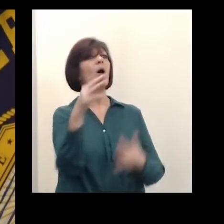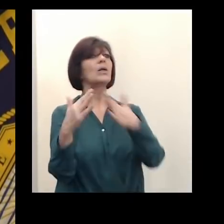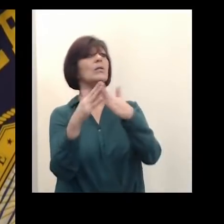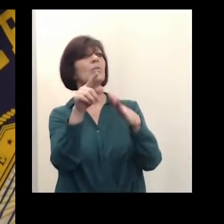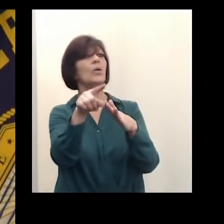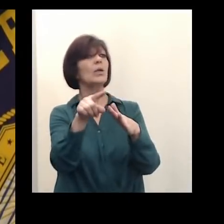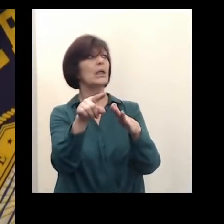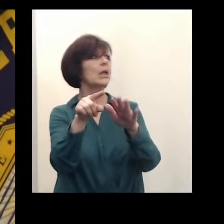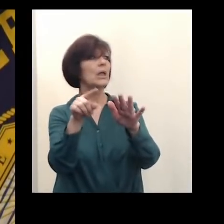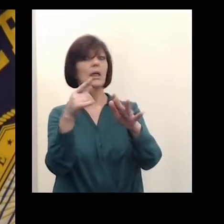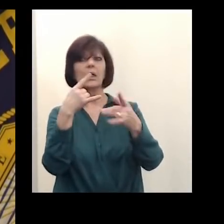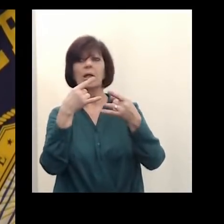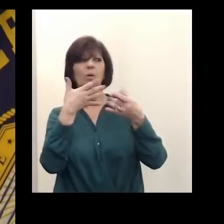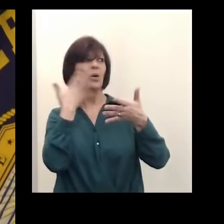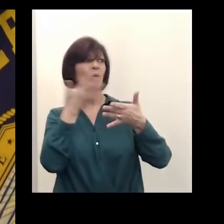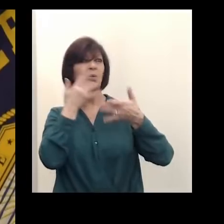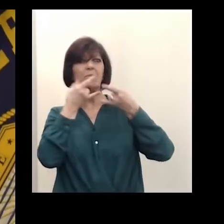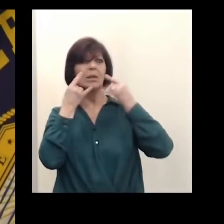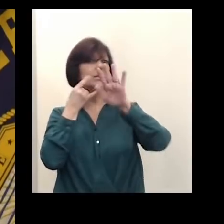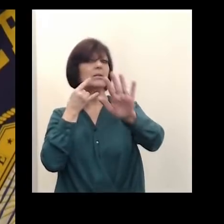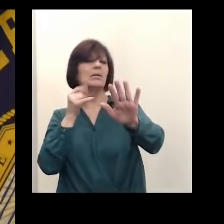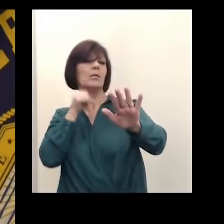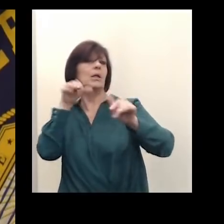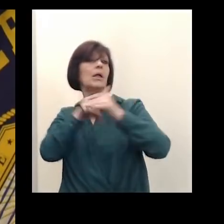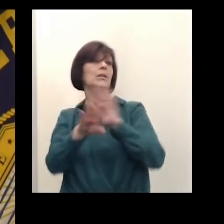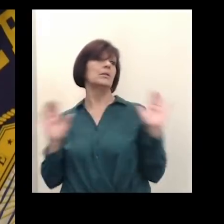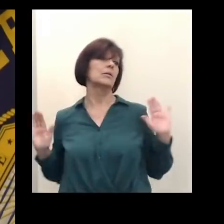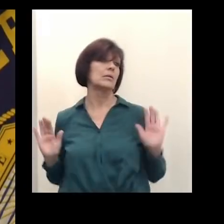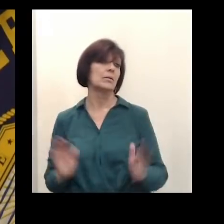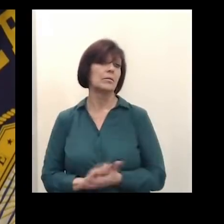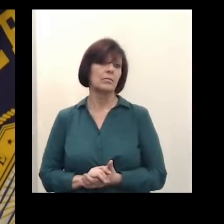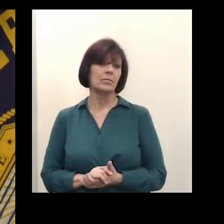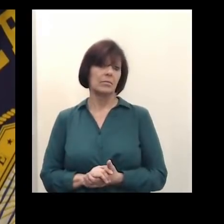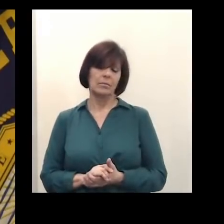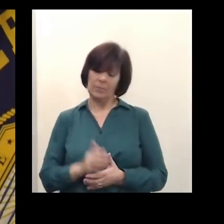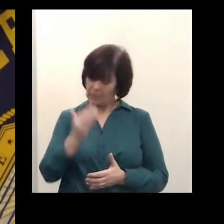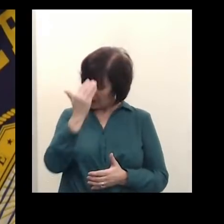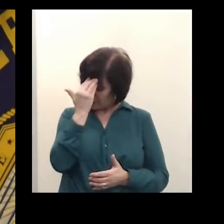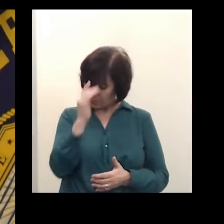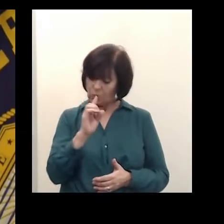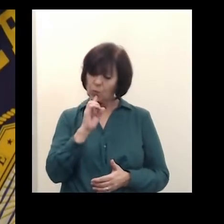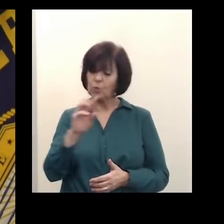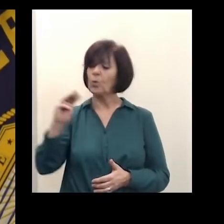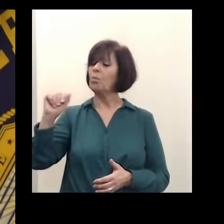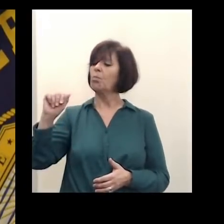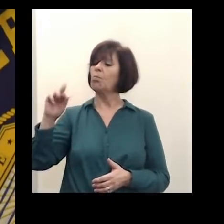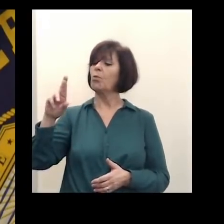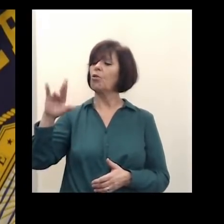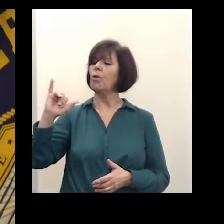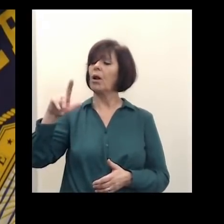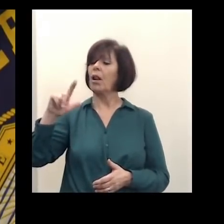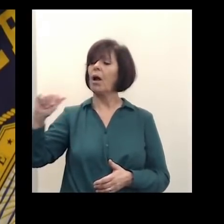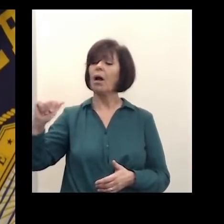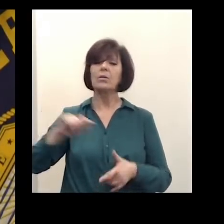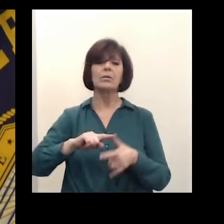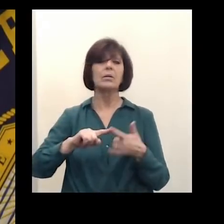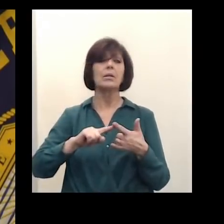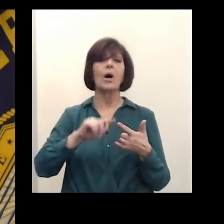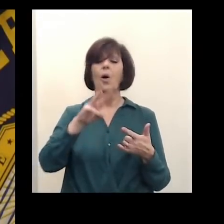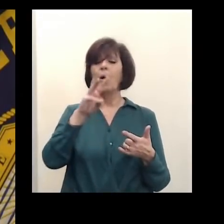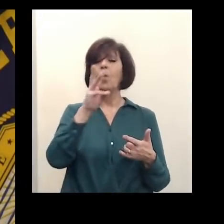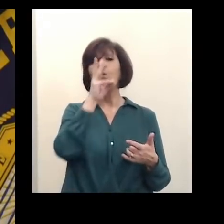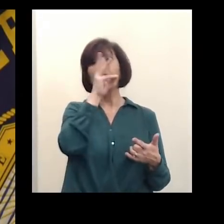they're going to be at risk for COVID-19. And I know that to be the case in Marilla, Williamsville, and West Seneca,